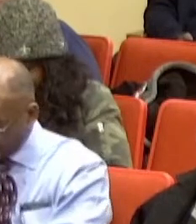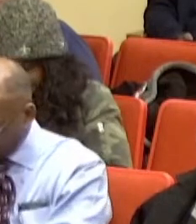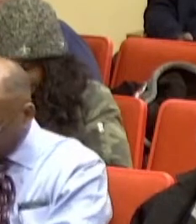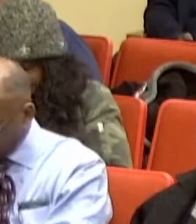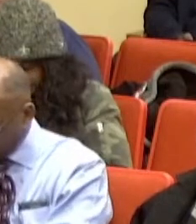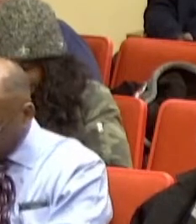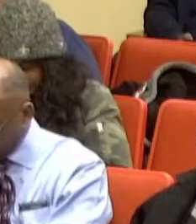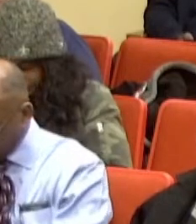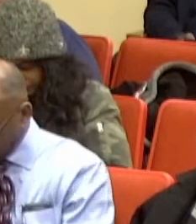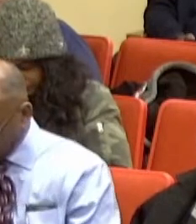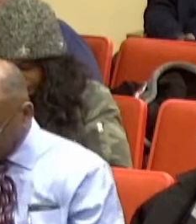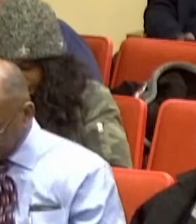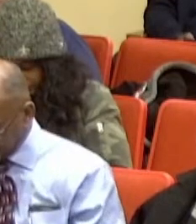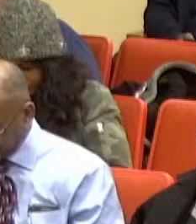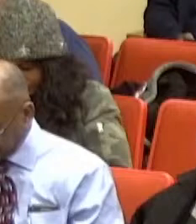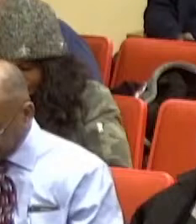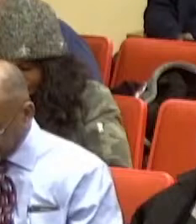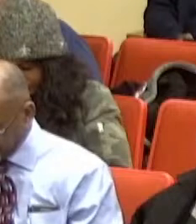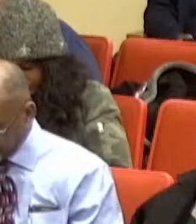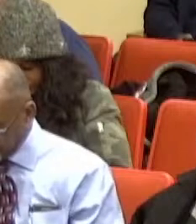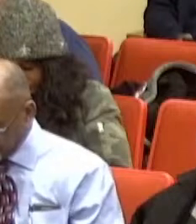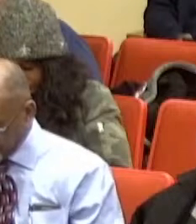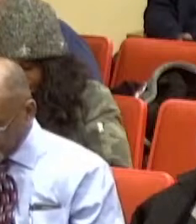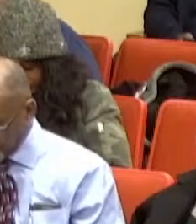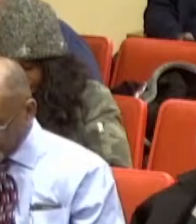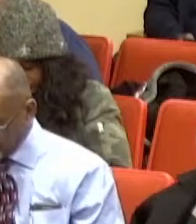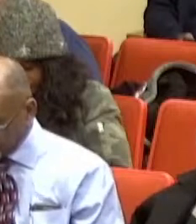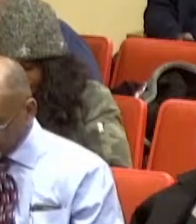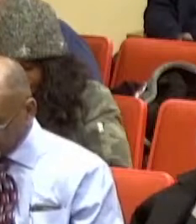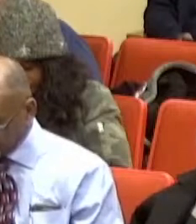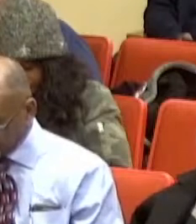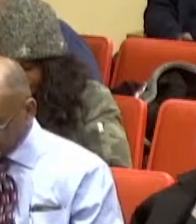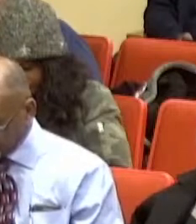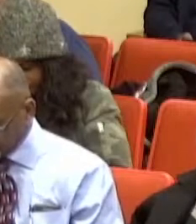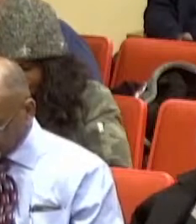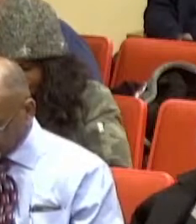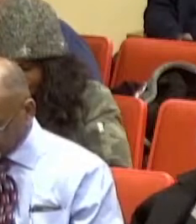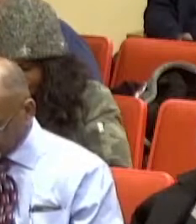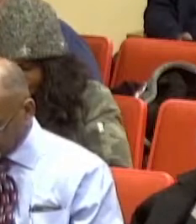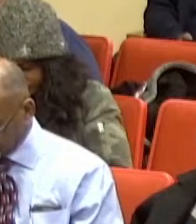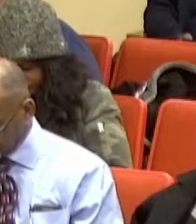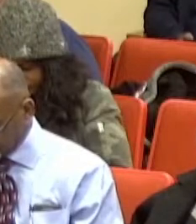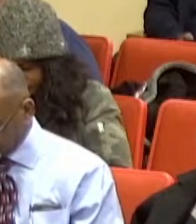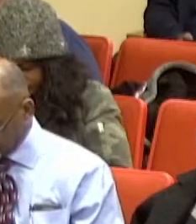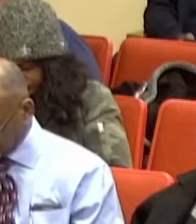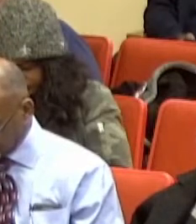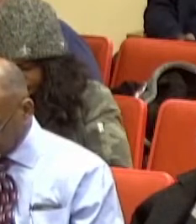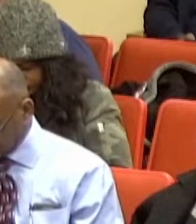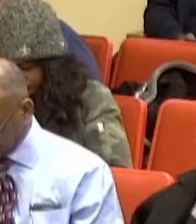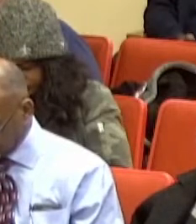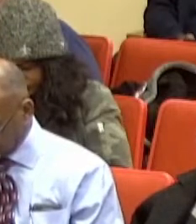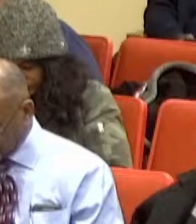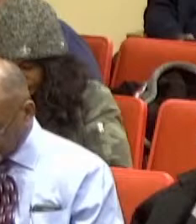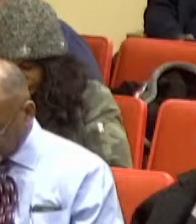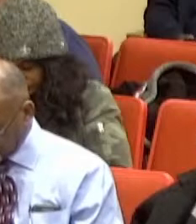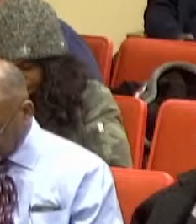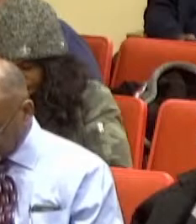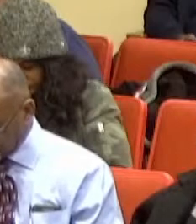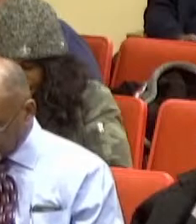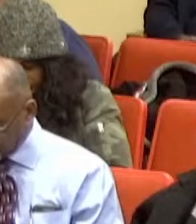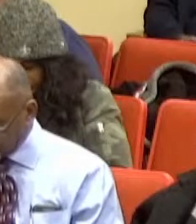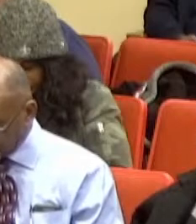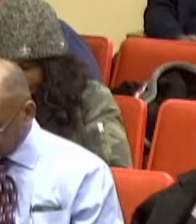as you've seen, even right along there, there's been strip behind strips. So I don't Right. know that